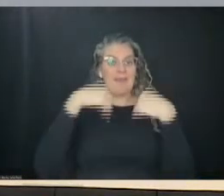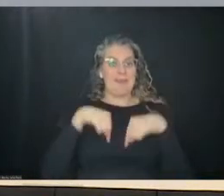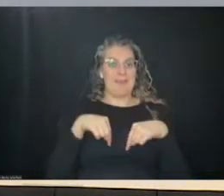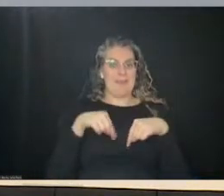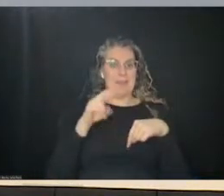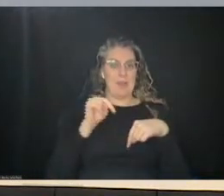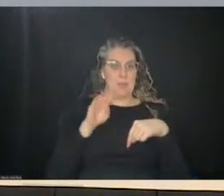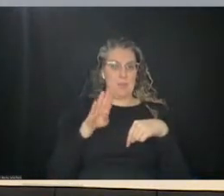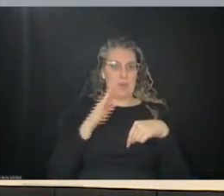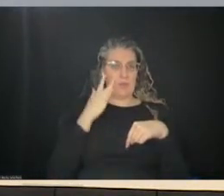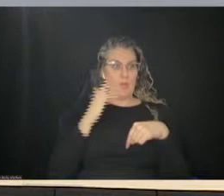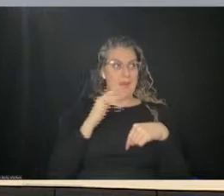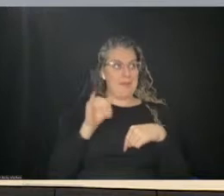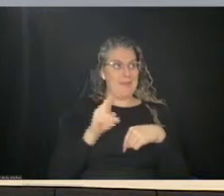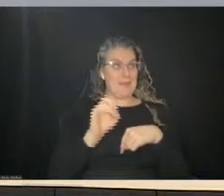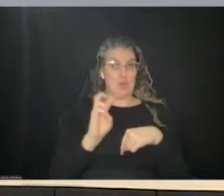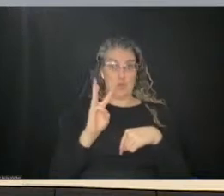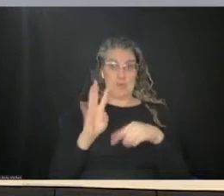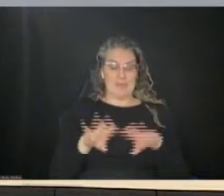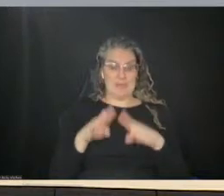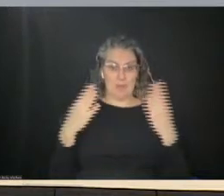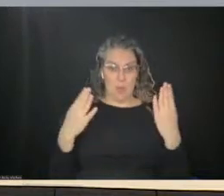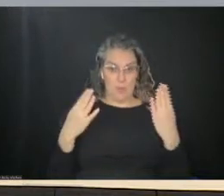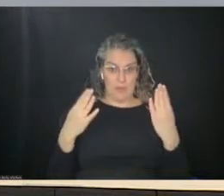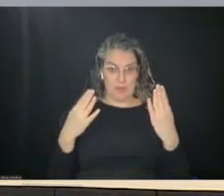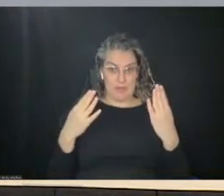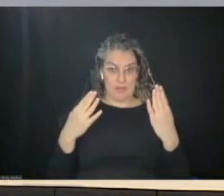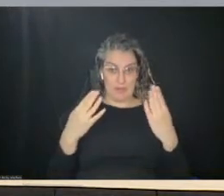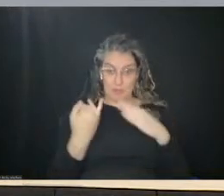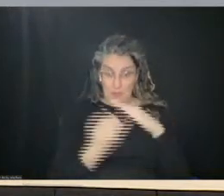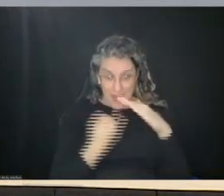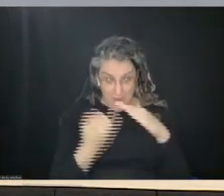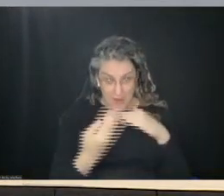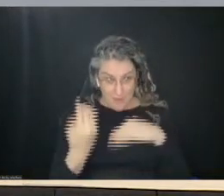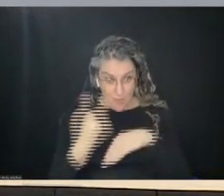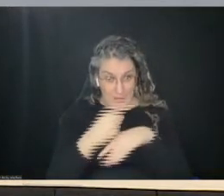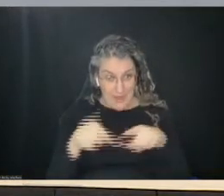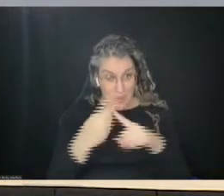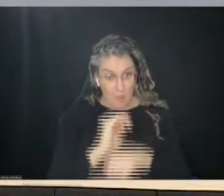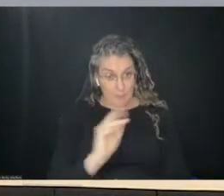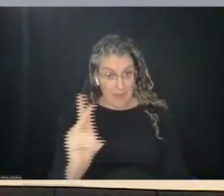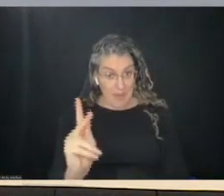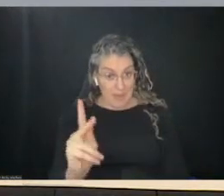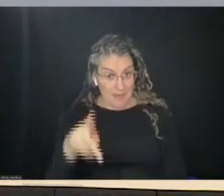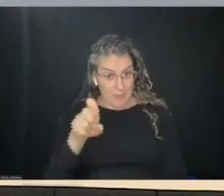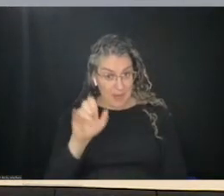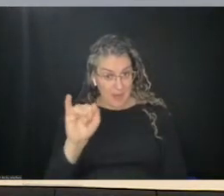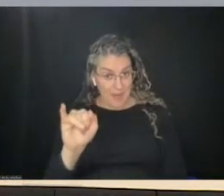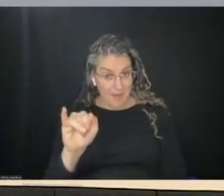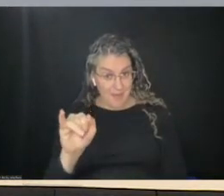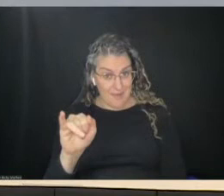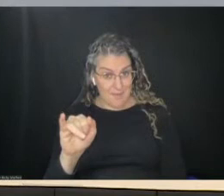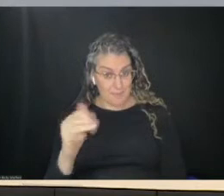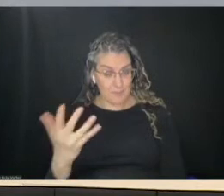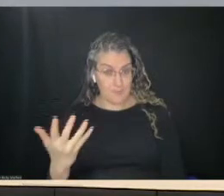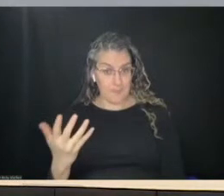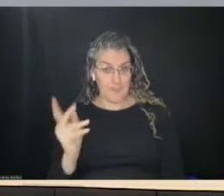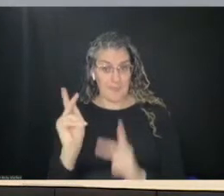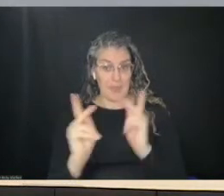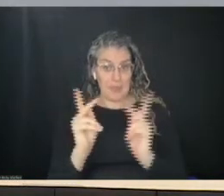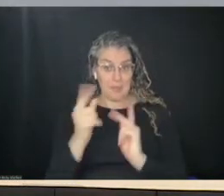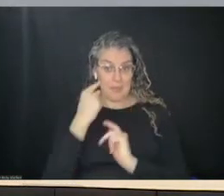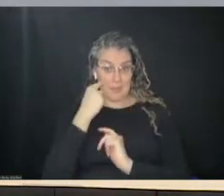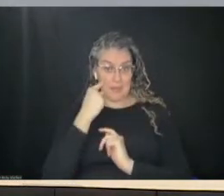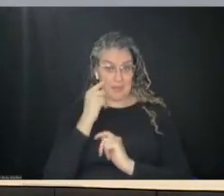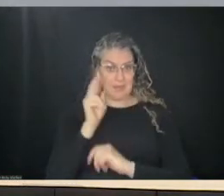June 6th this month? Do they have to self-isolate for 14 days when they come back? I think there's some confusion that people think because New